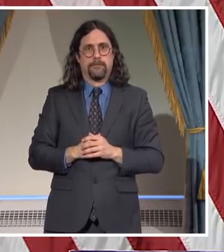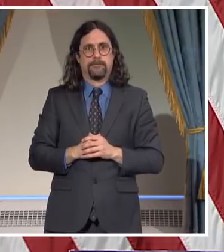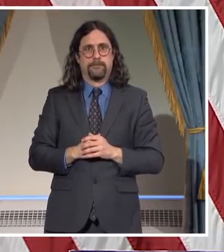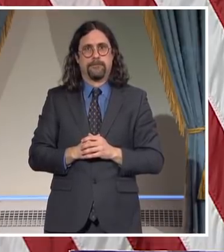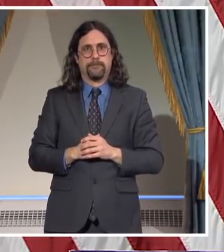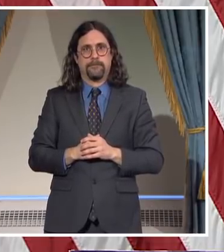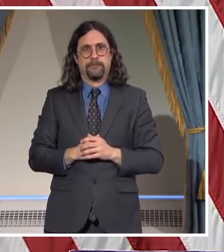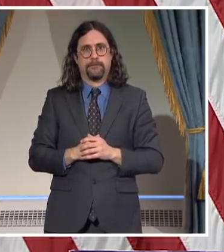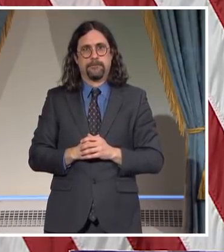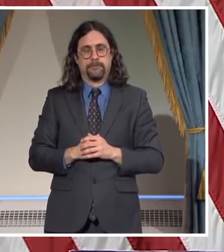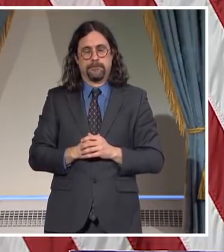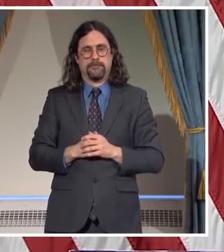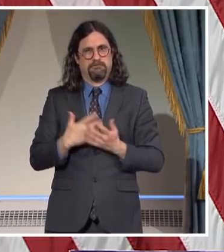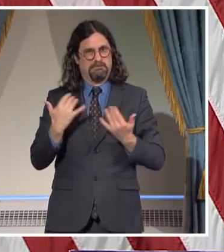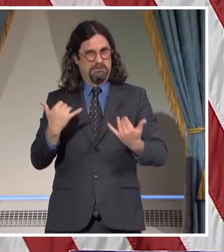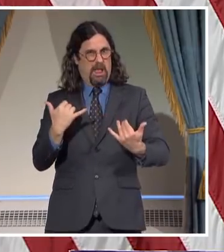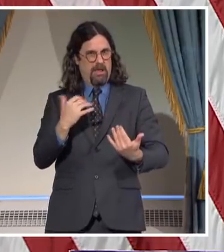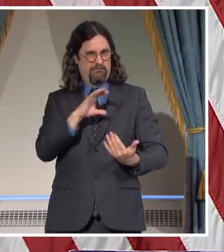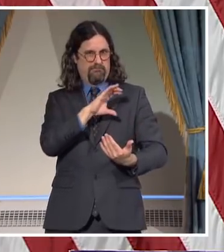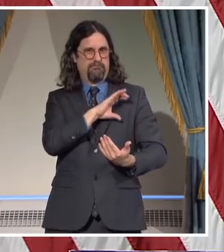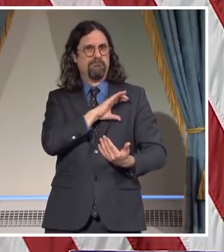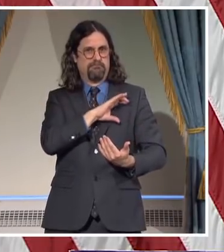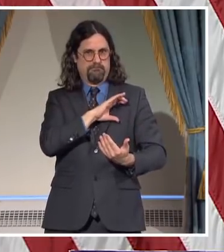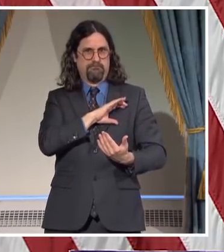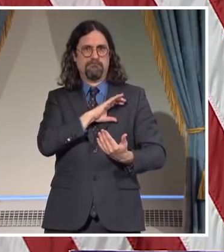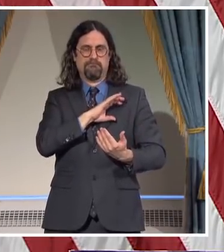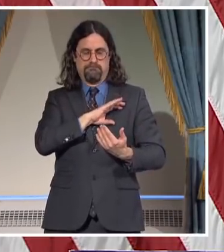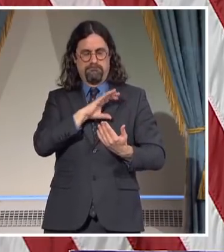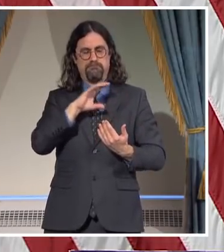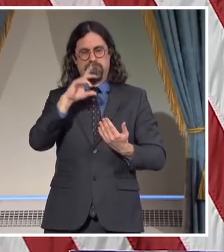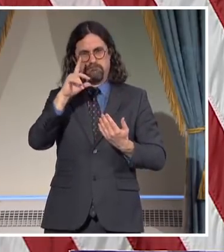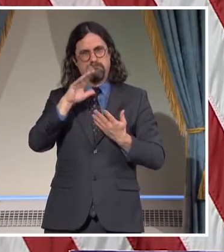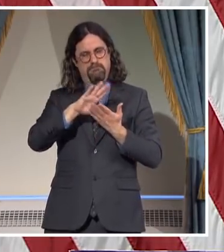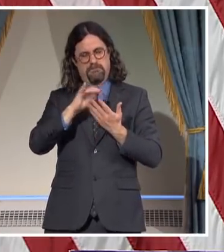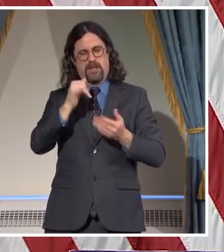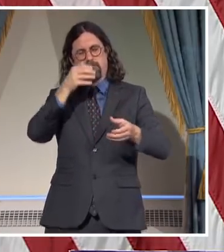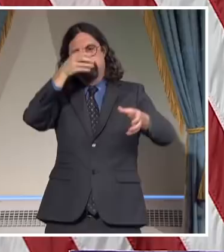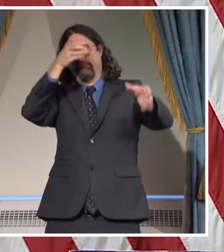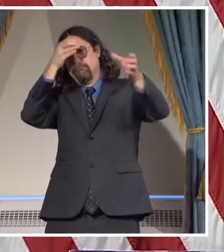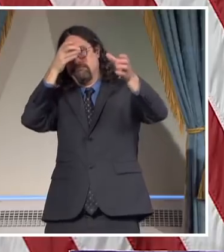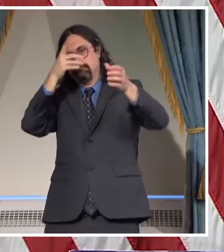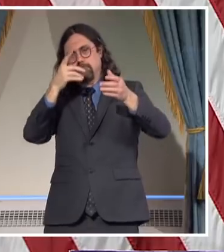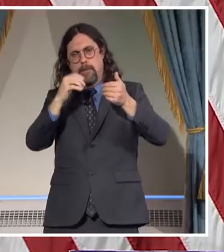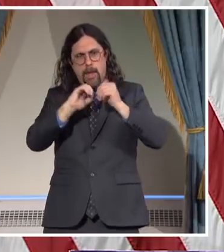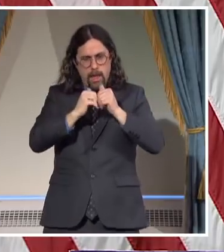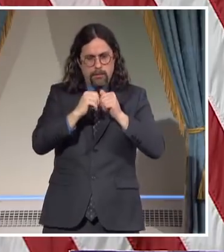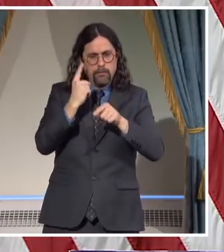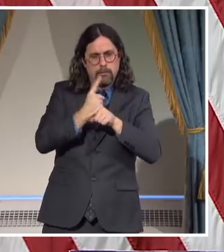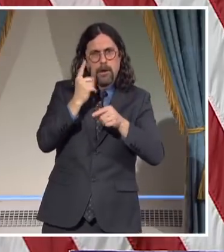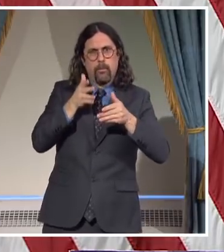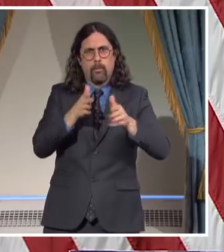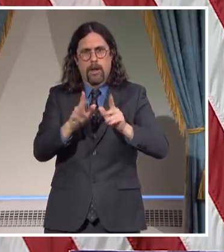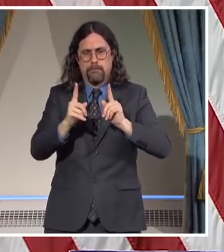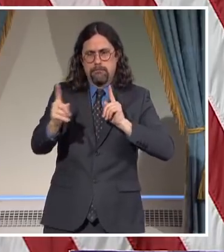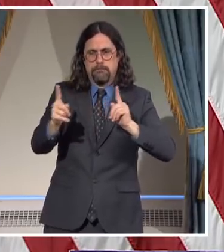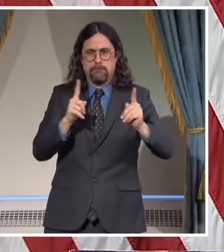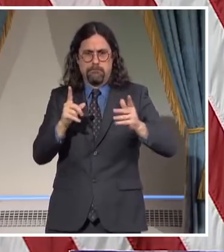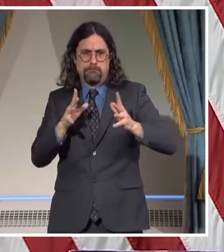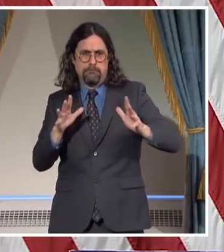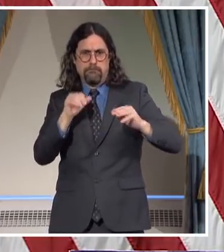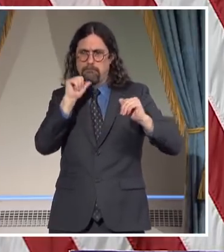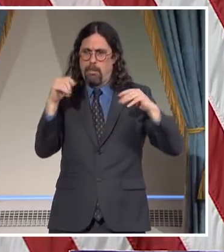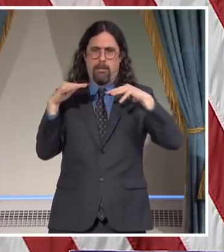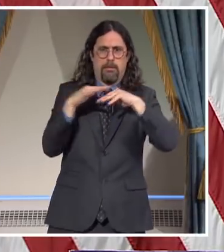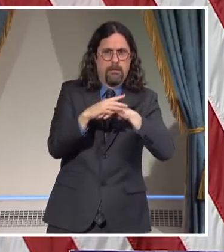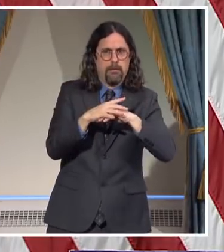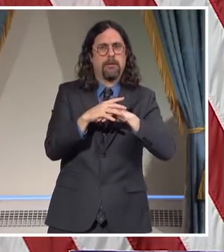a fantastic job. So thank you to all the men and women of the NYPD and to all the 6 other agencies that are out there doing this work. This, again,